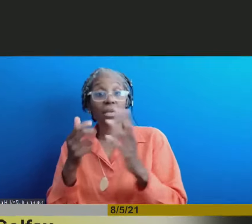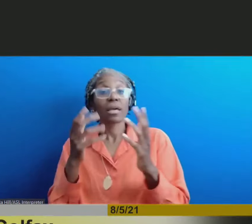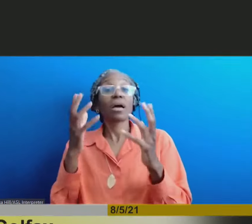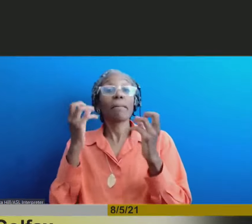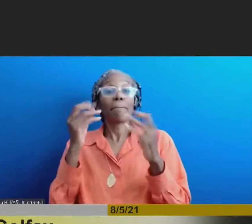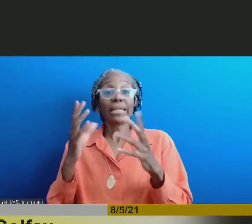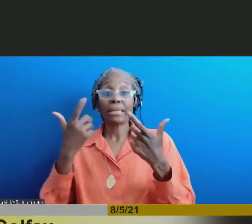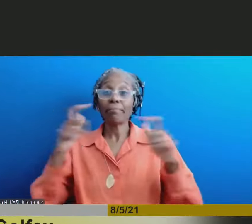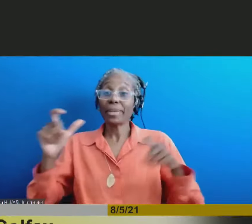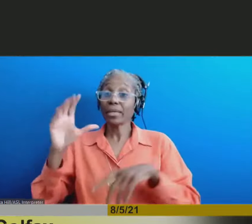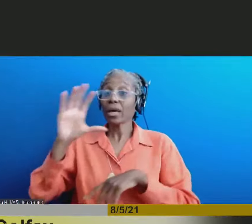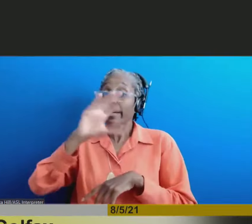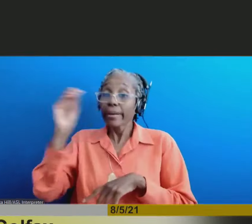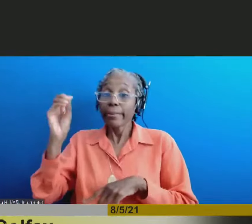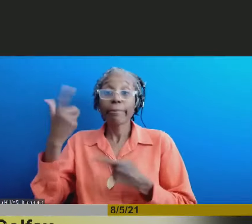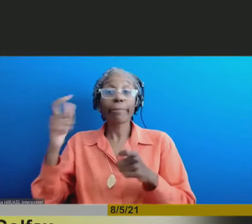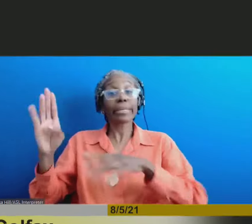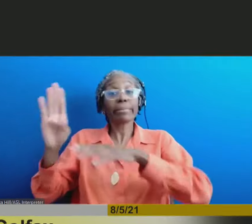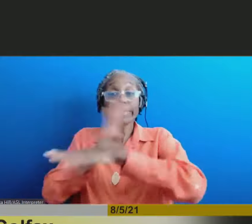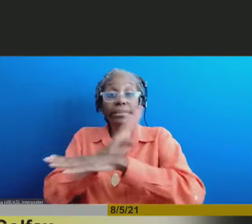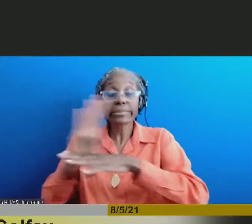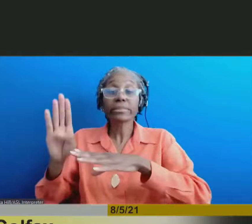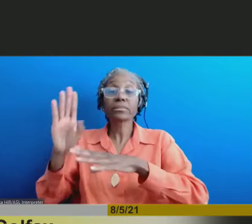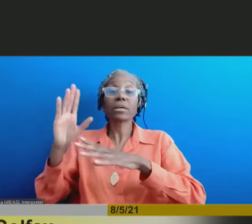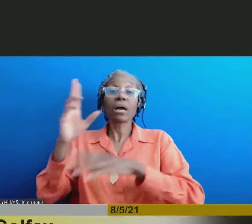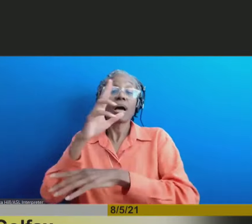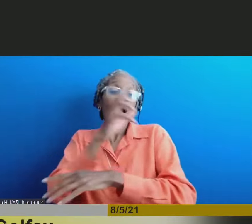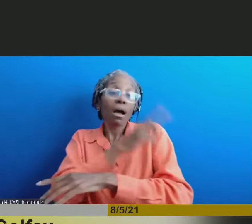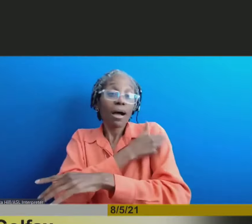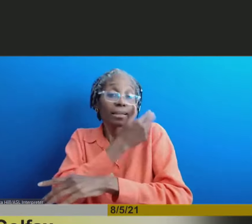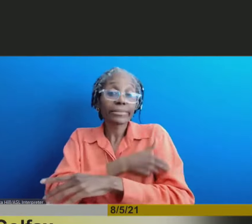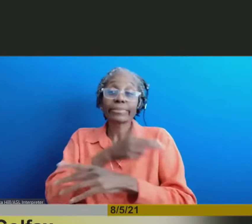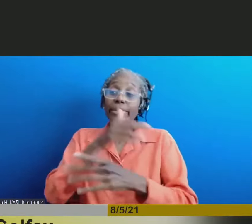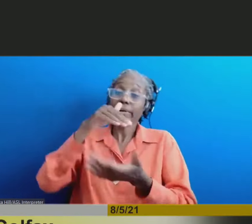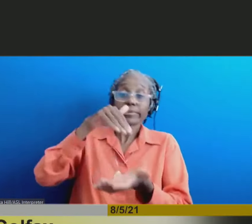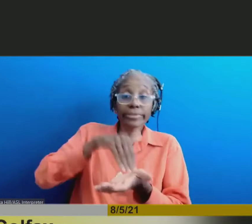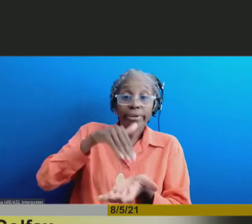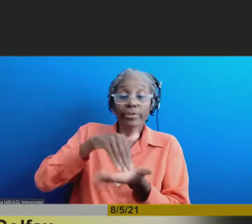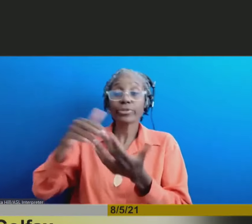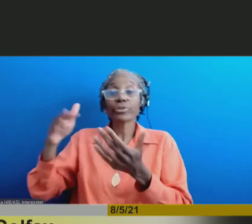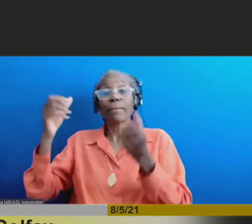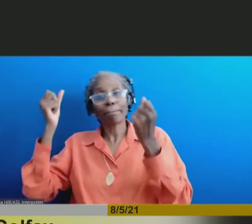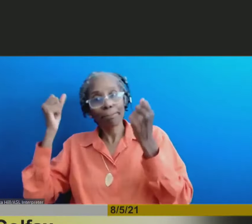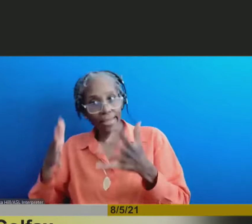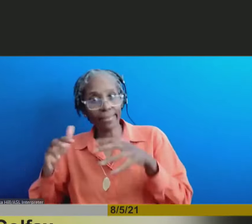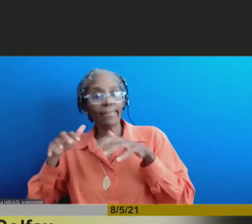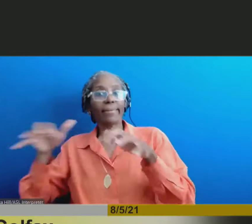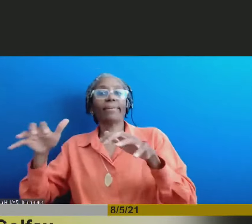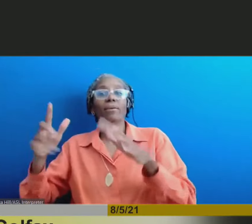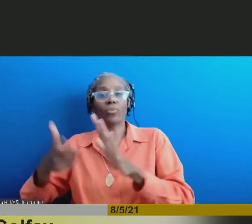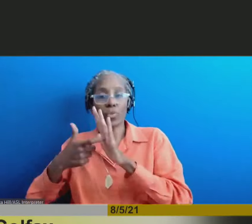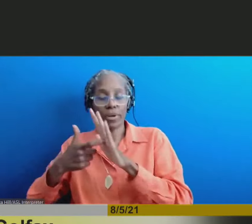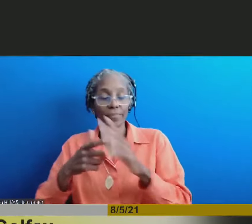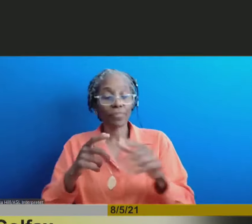employers requiring, both in the healthcare setting and outside of the healthcare setting. There are a number of bars and